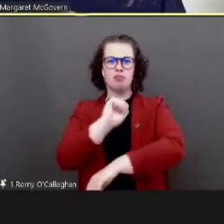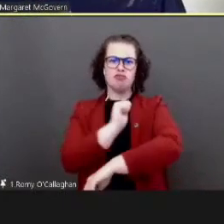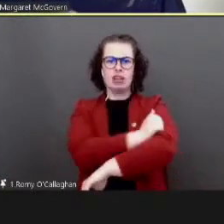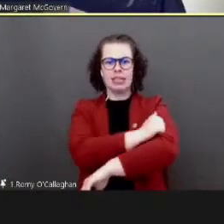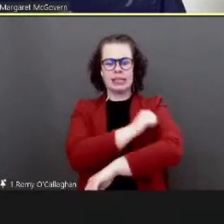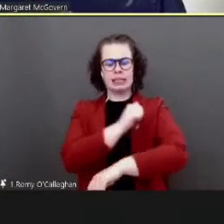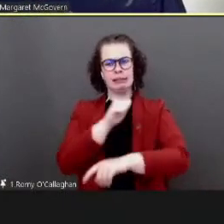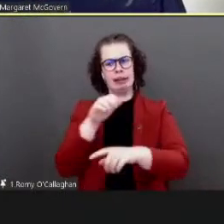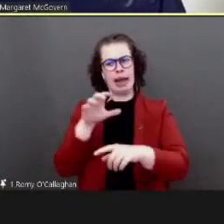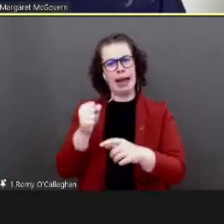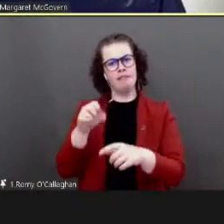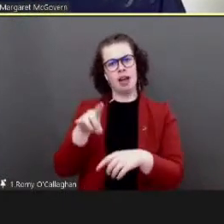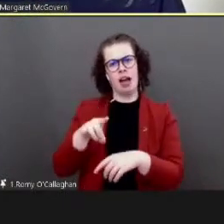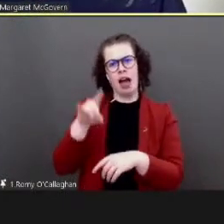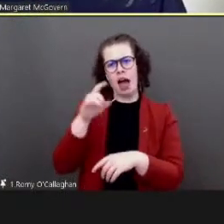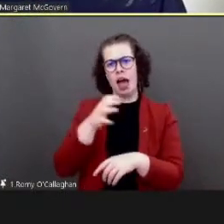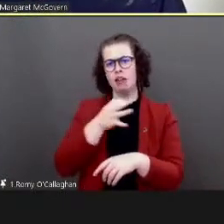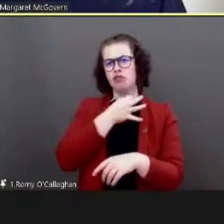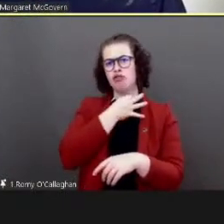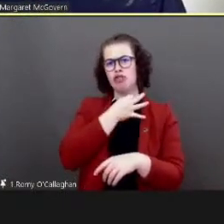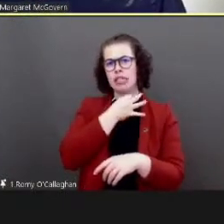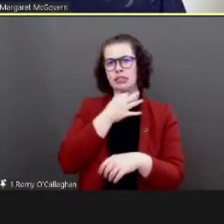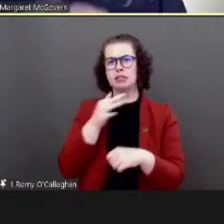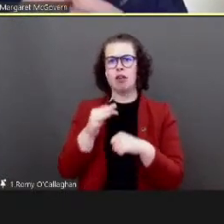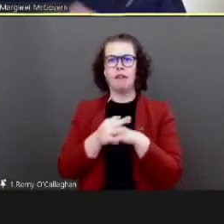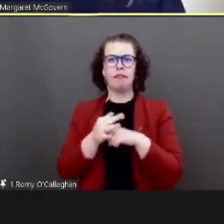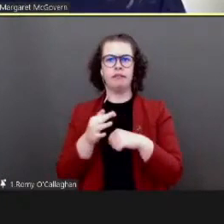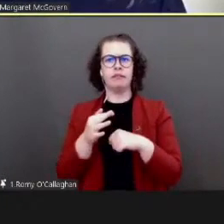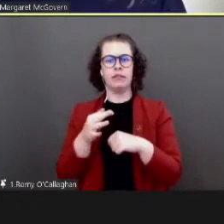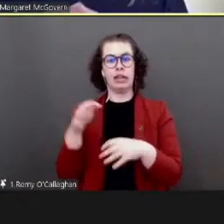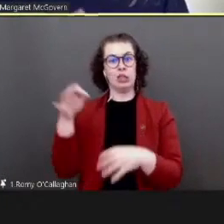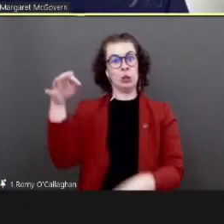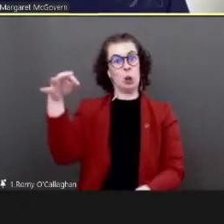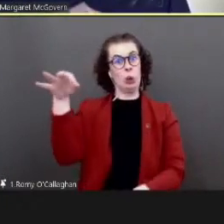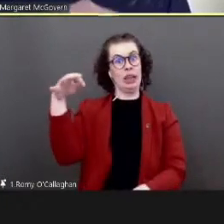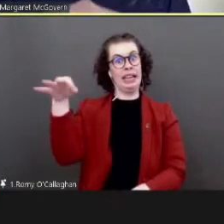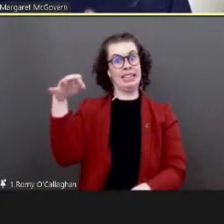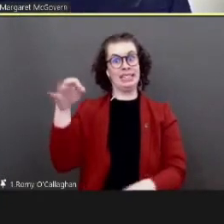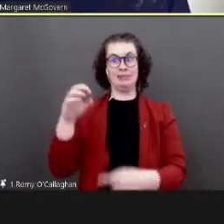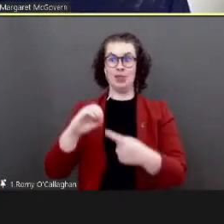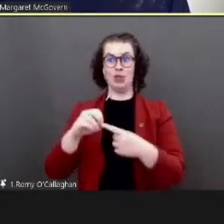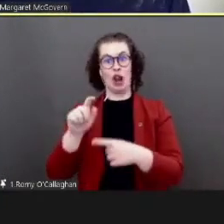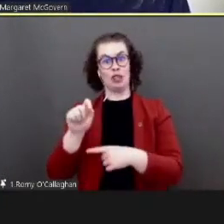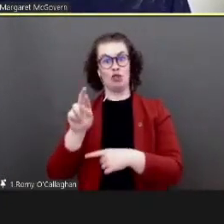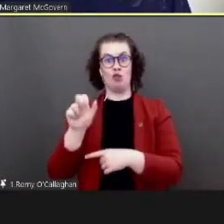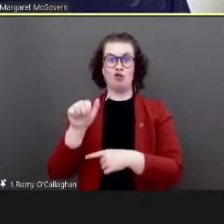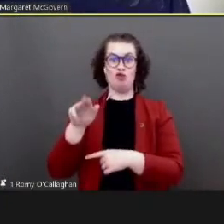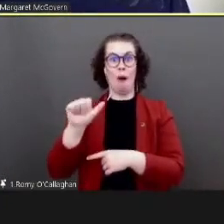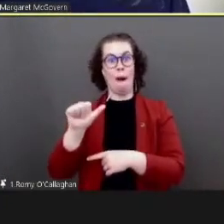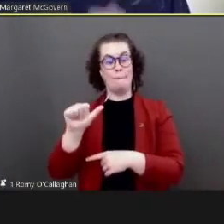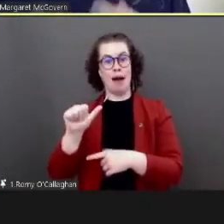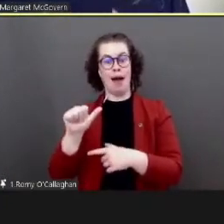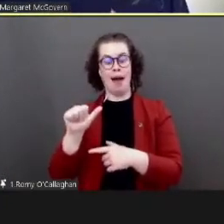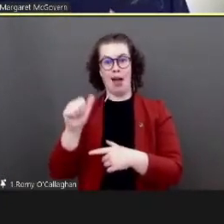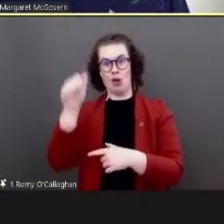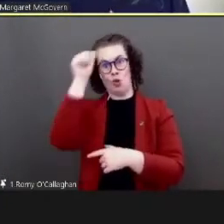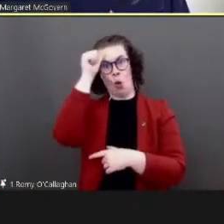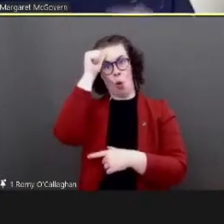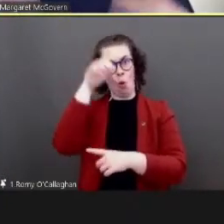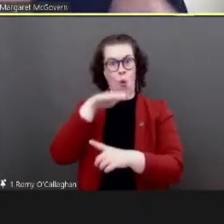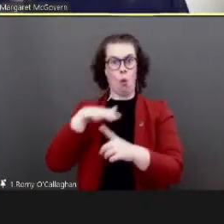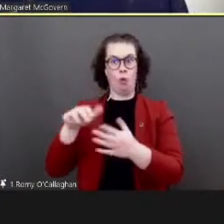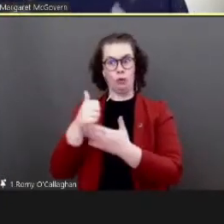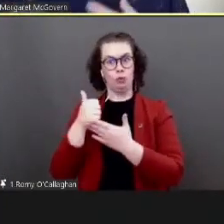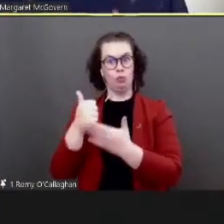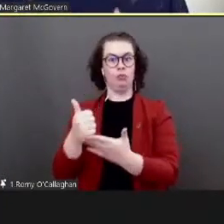risk that we engage in what could be tokenism around a trauma-informed approach and not engage in that